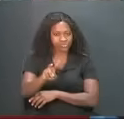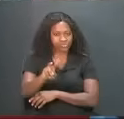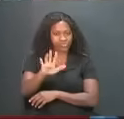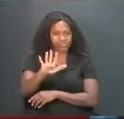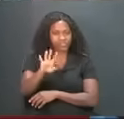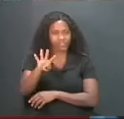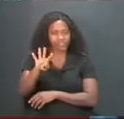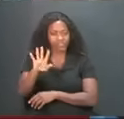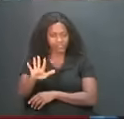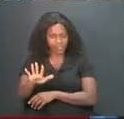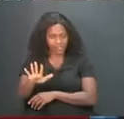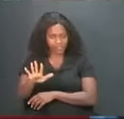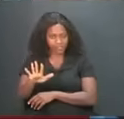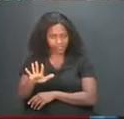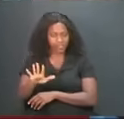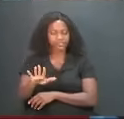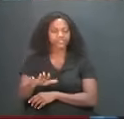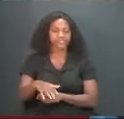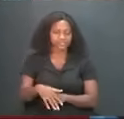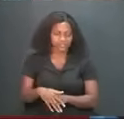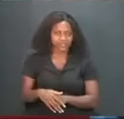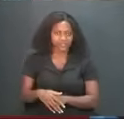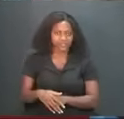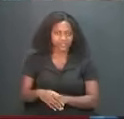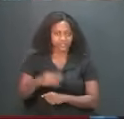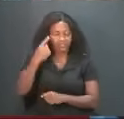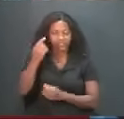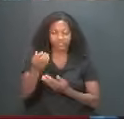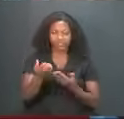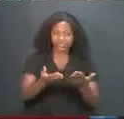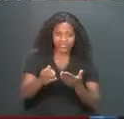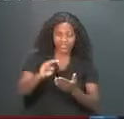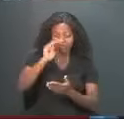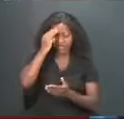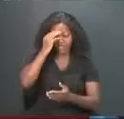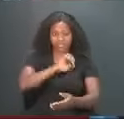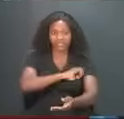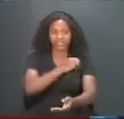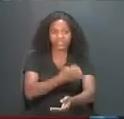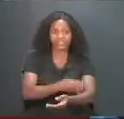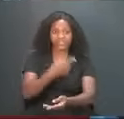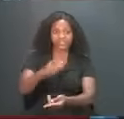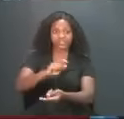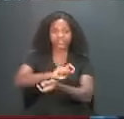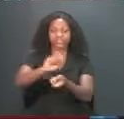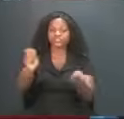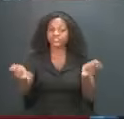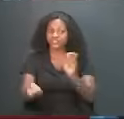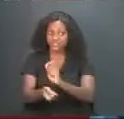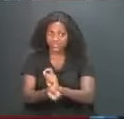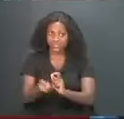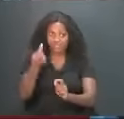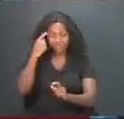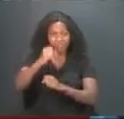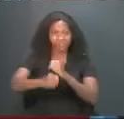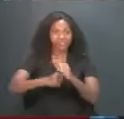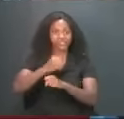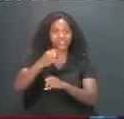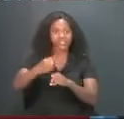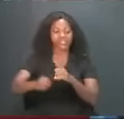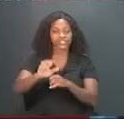3,938,542,545 on the allocation of the services of the Ministry of Energy and Green Transition for the year